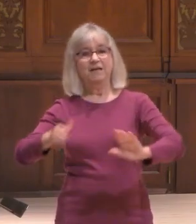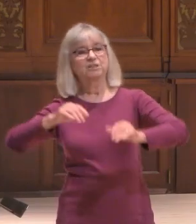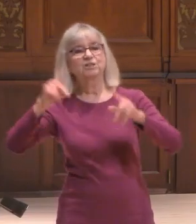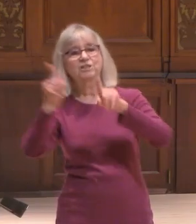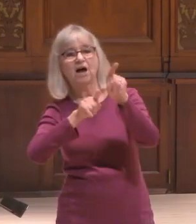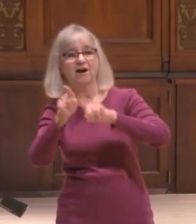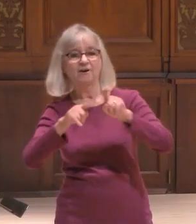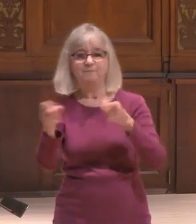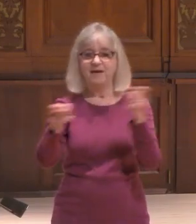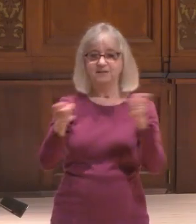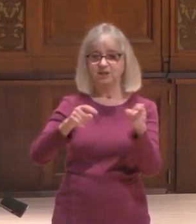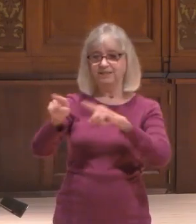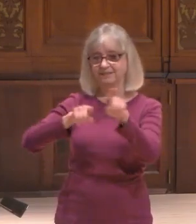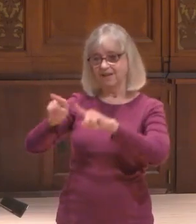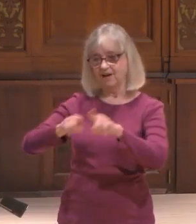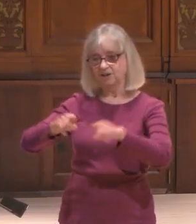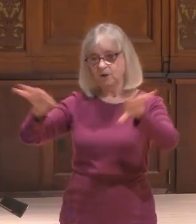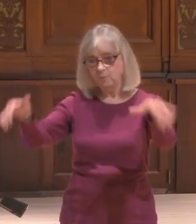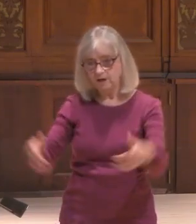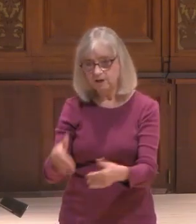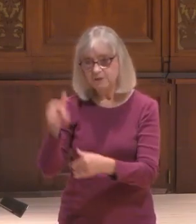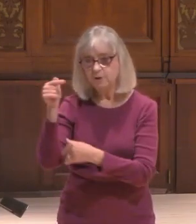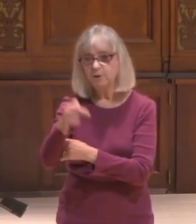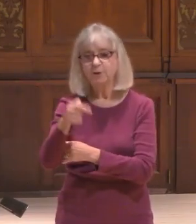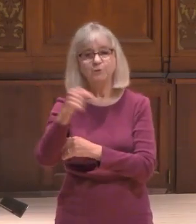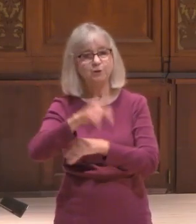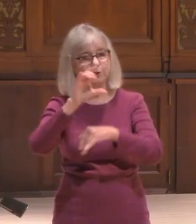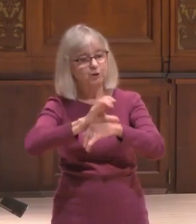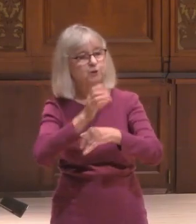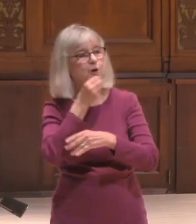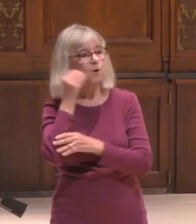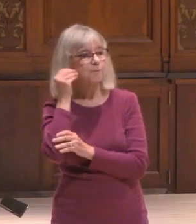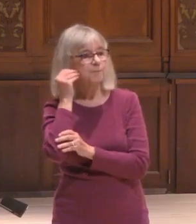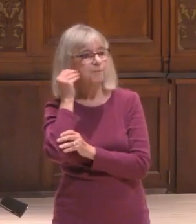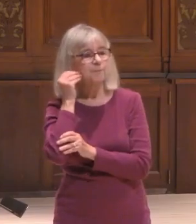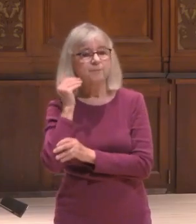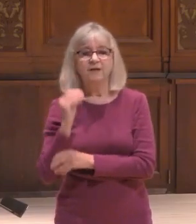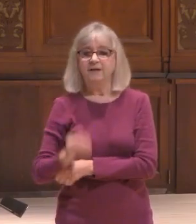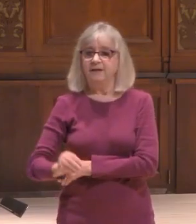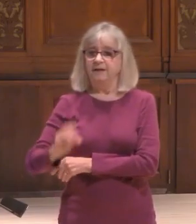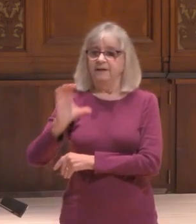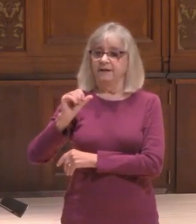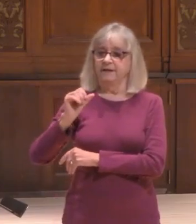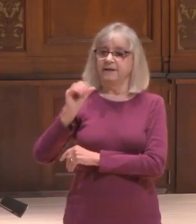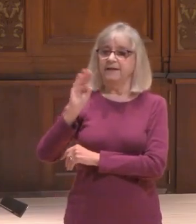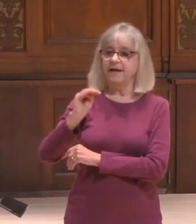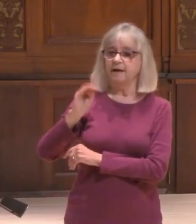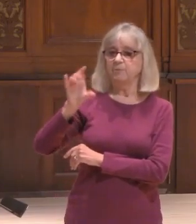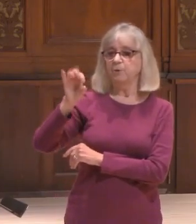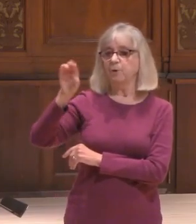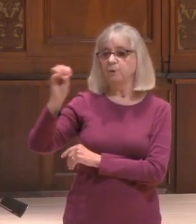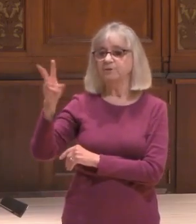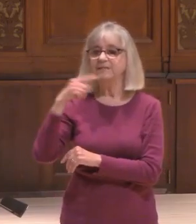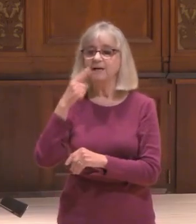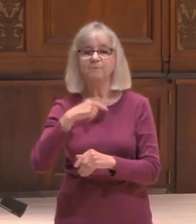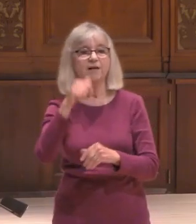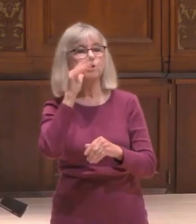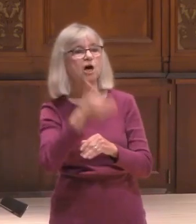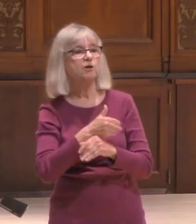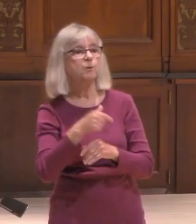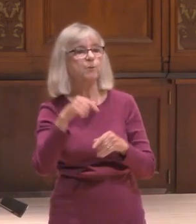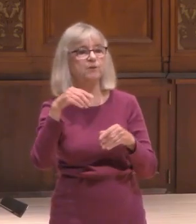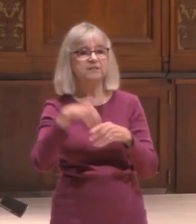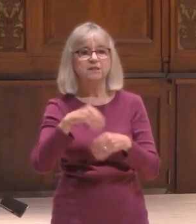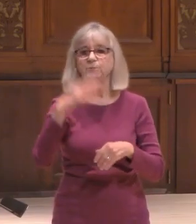her baptism, welcoming her to the church home." Karen Crow said, "My daughters being in the beautiful seven last